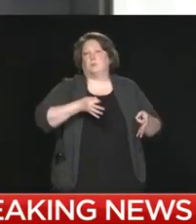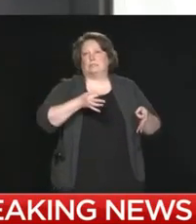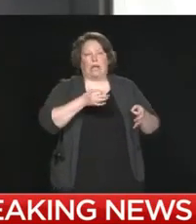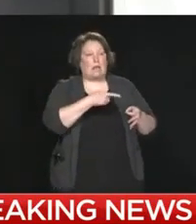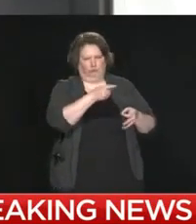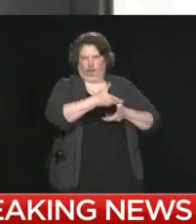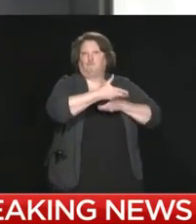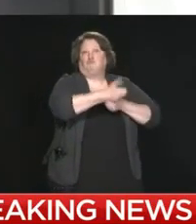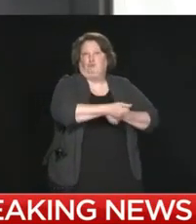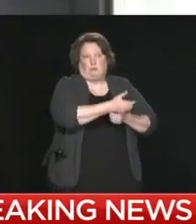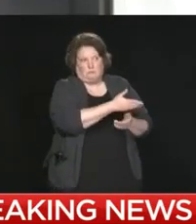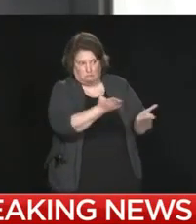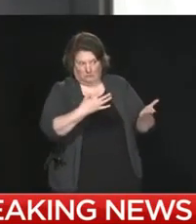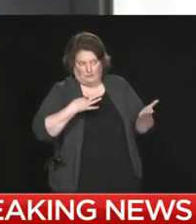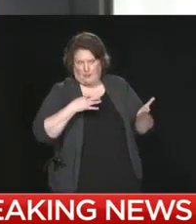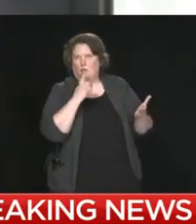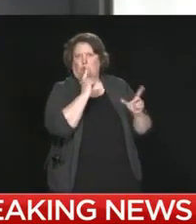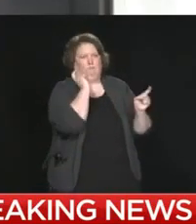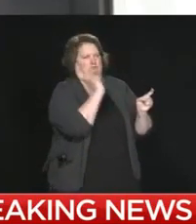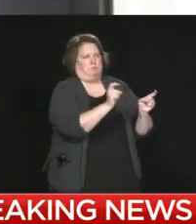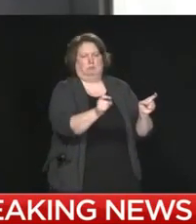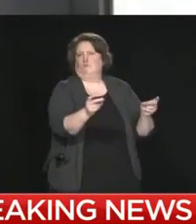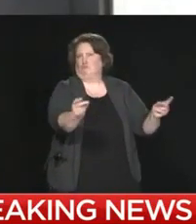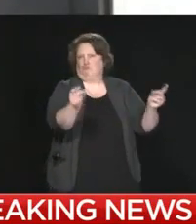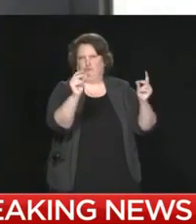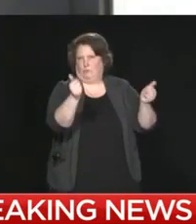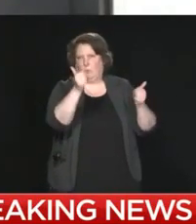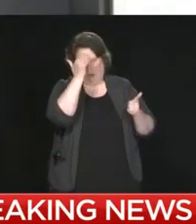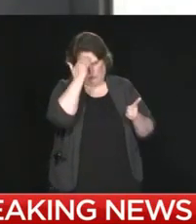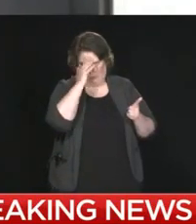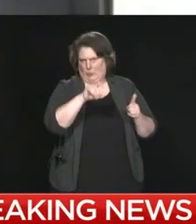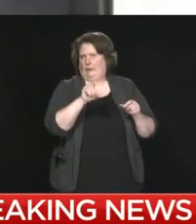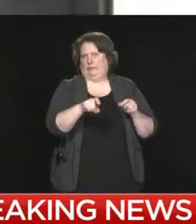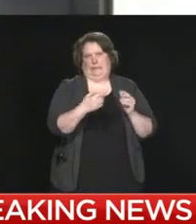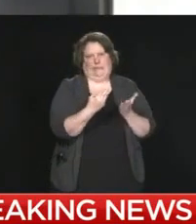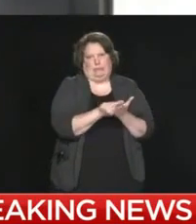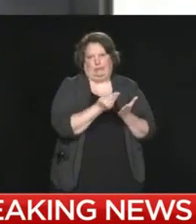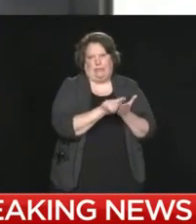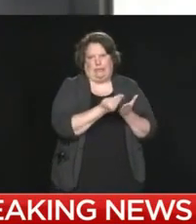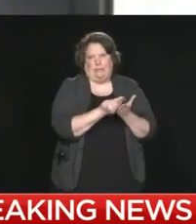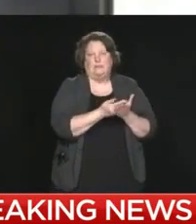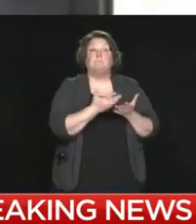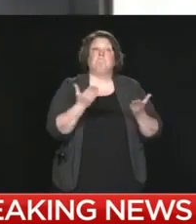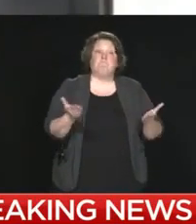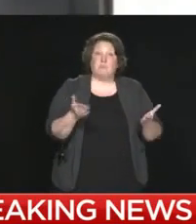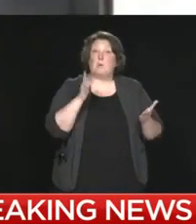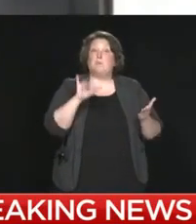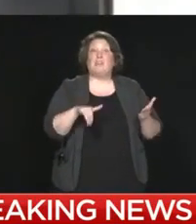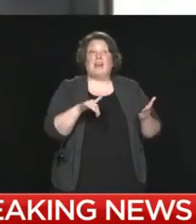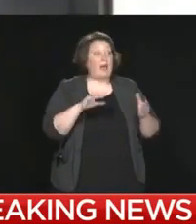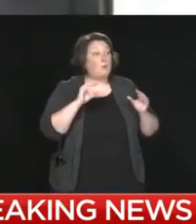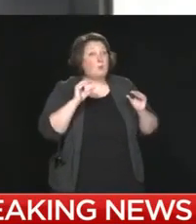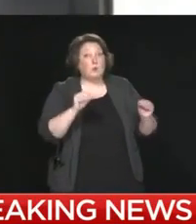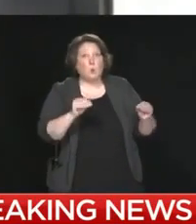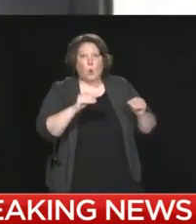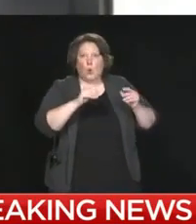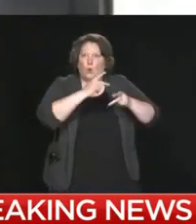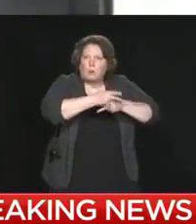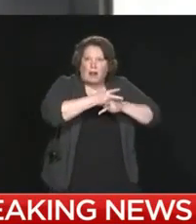short period of time, and they needed this money urgently. We knew that this would mean